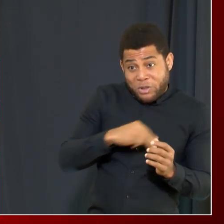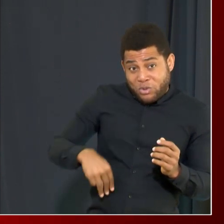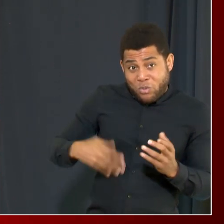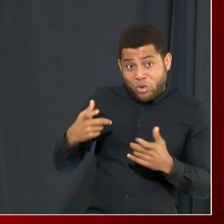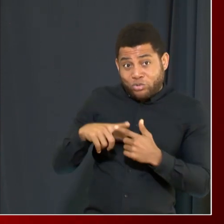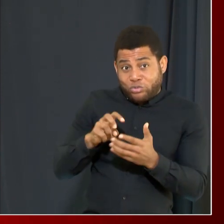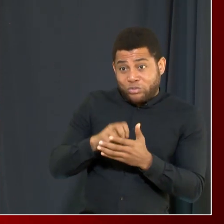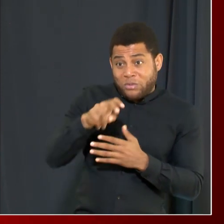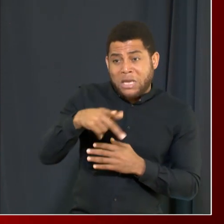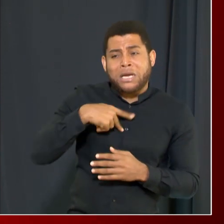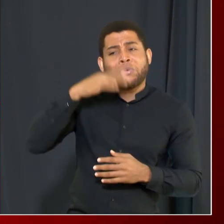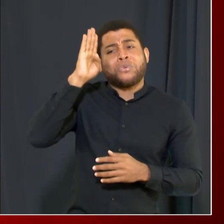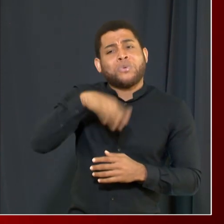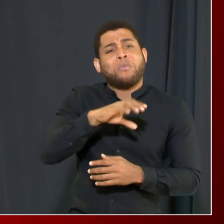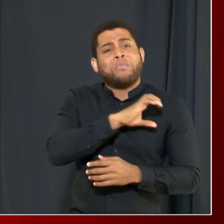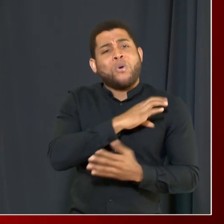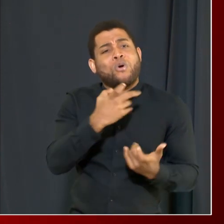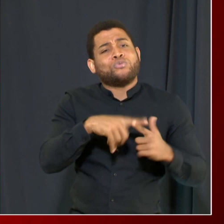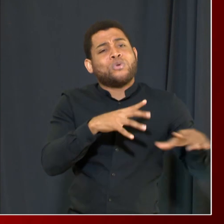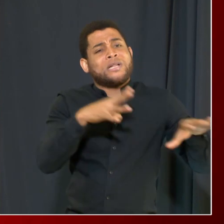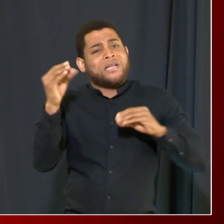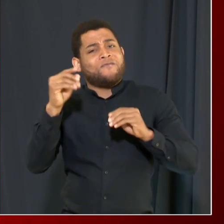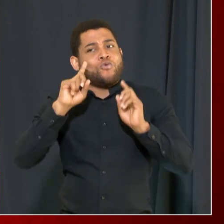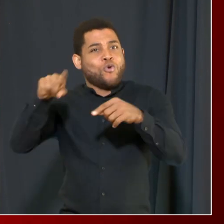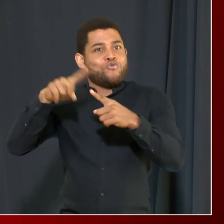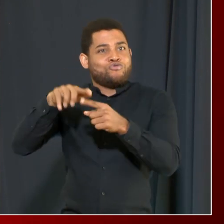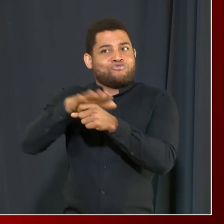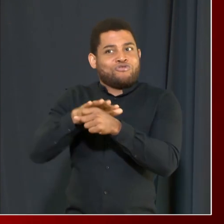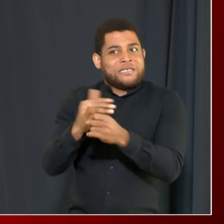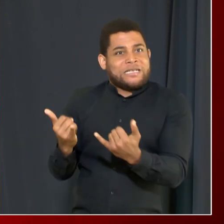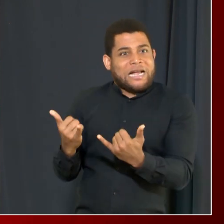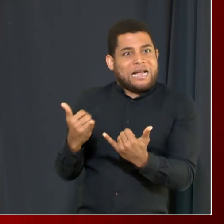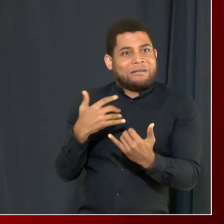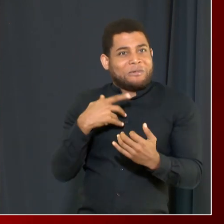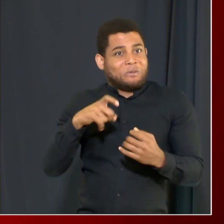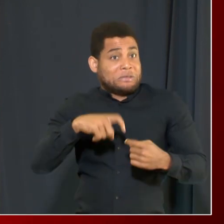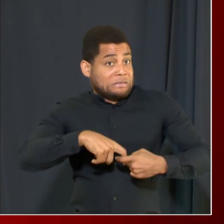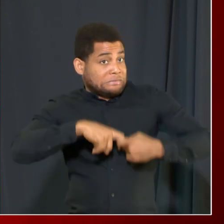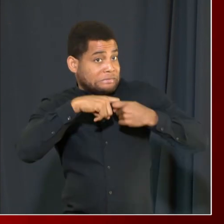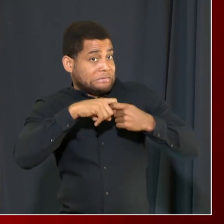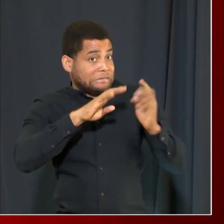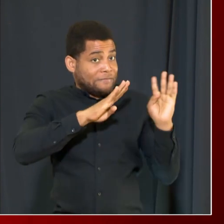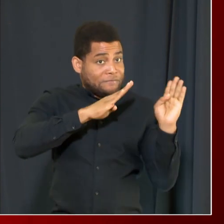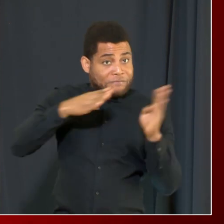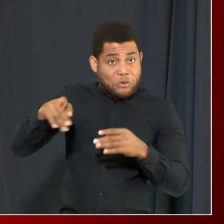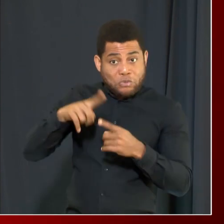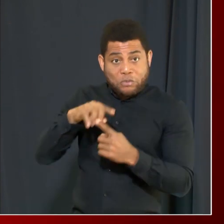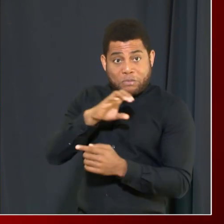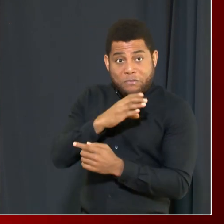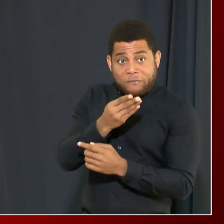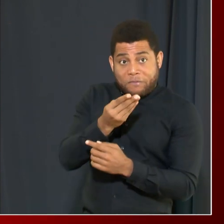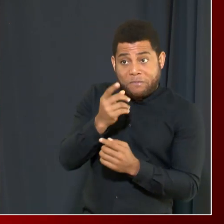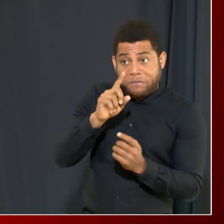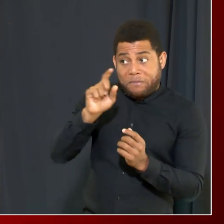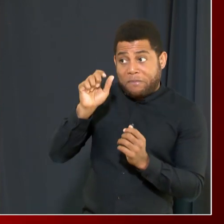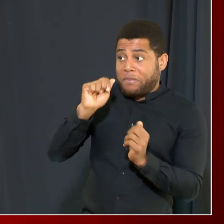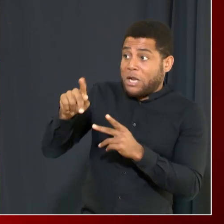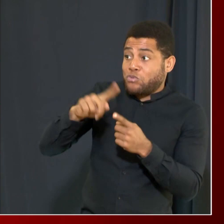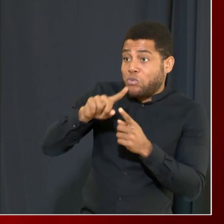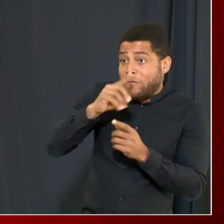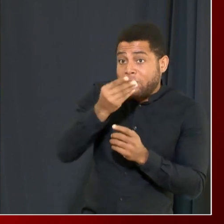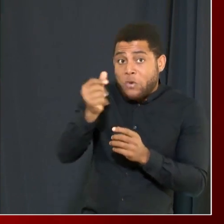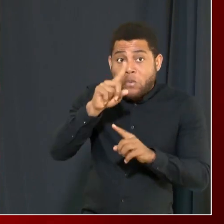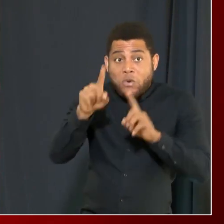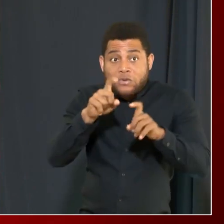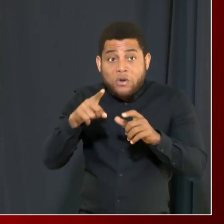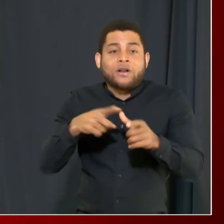to get to the scene. So we're going to break to see if there are a few questions for her, and then we can